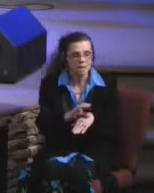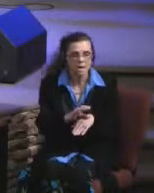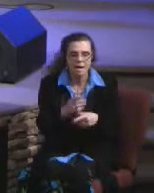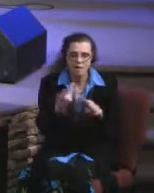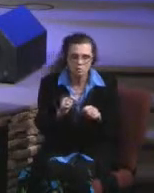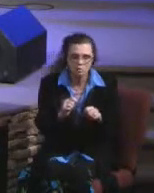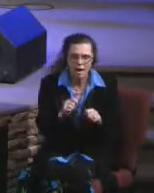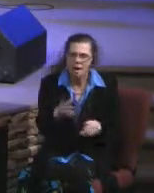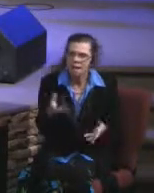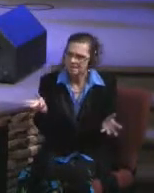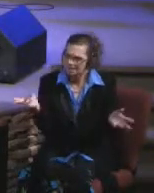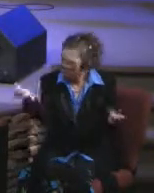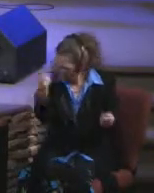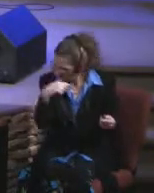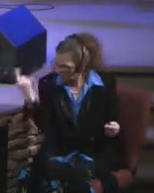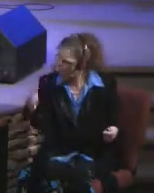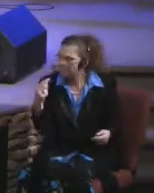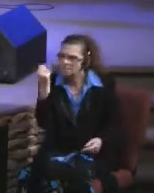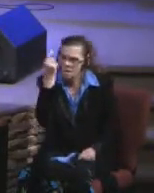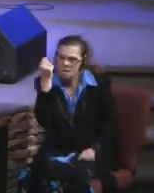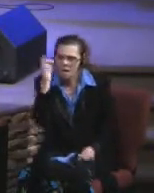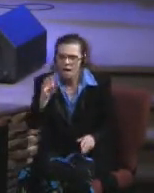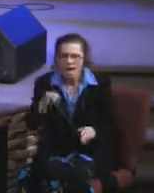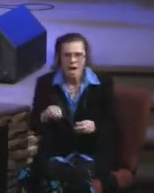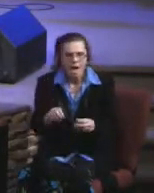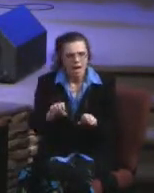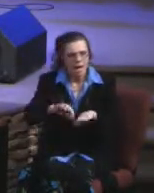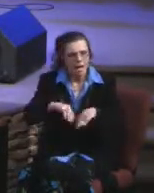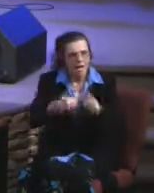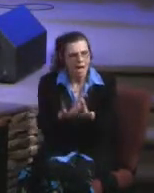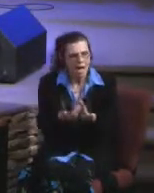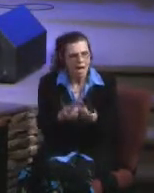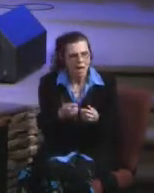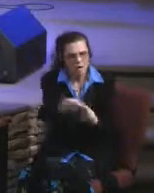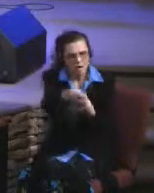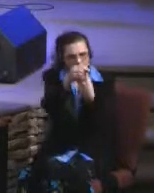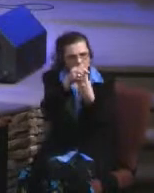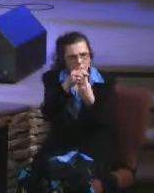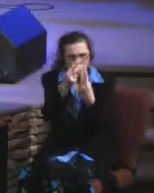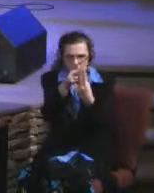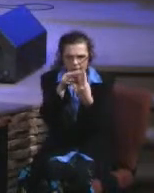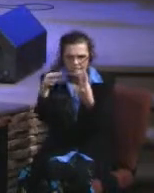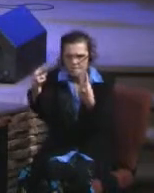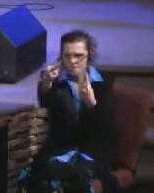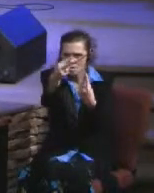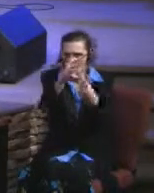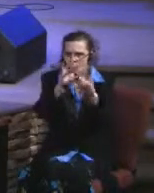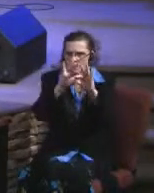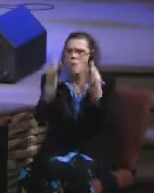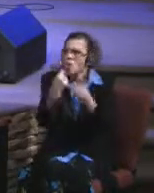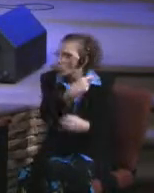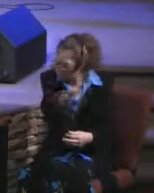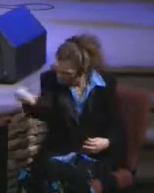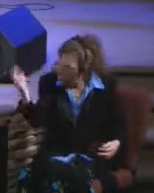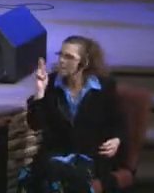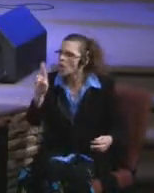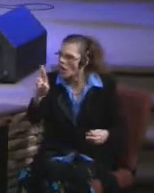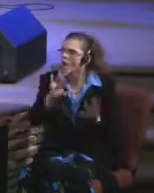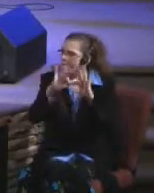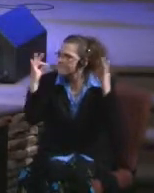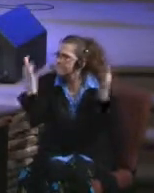I really try to get us to understand how important it is for us to view each other as family, because we are